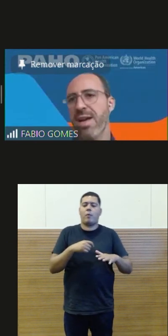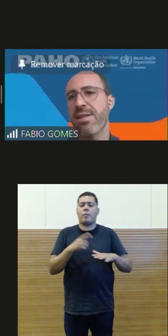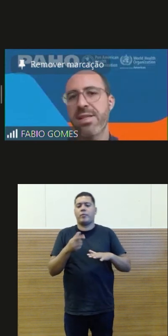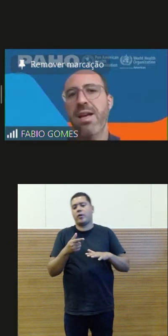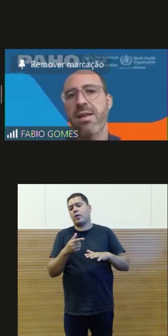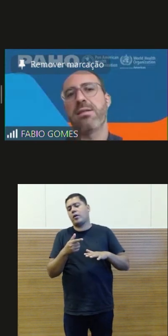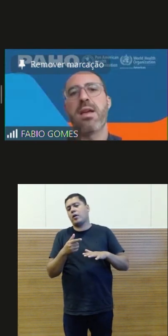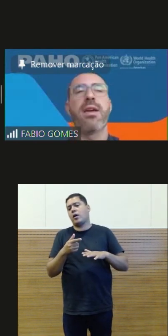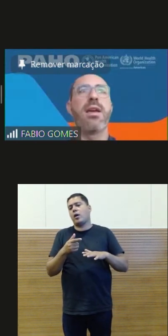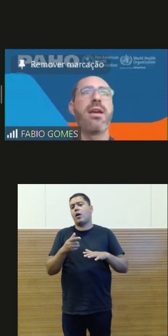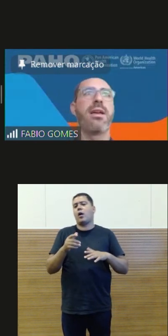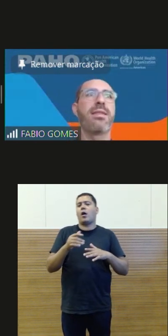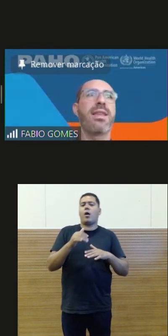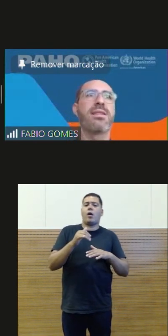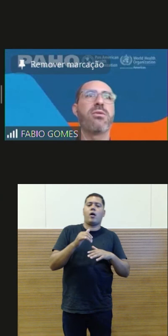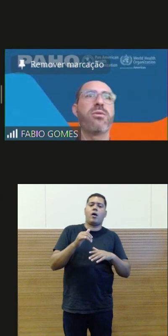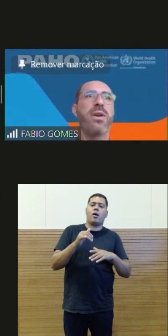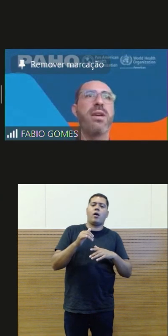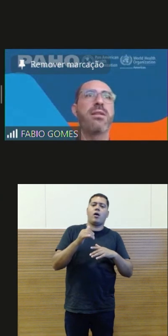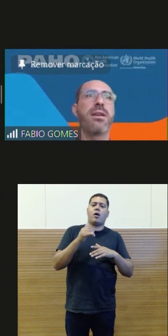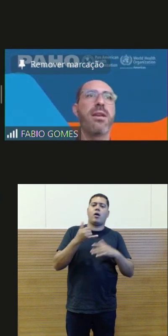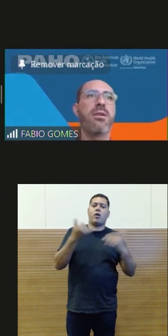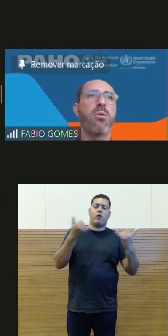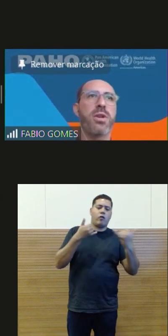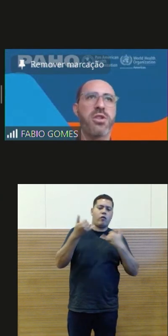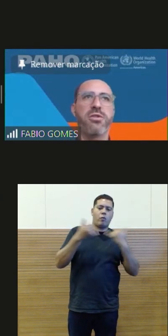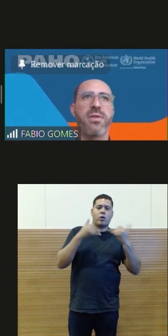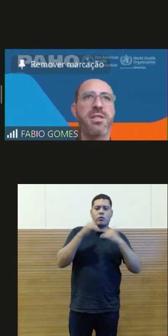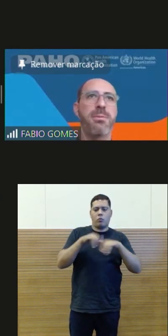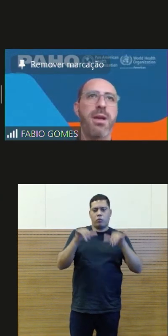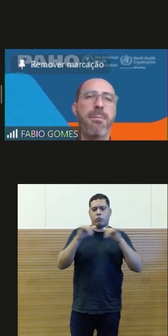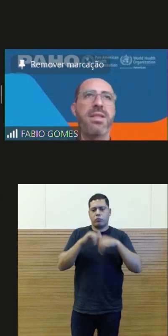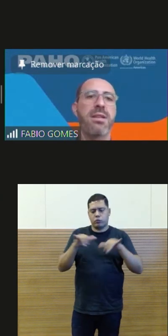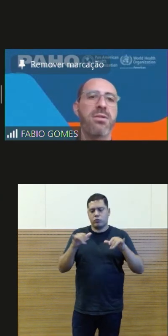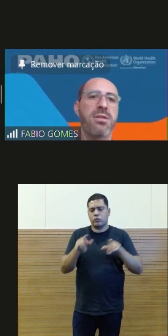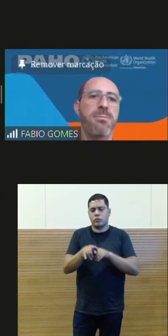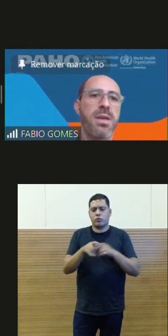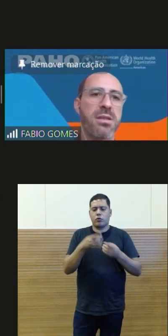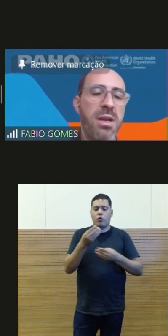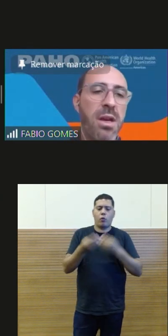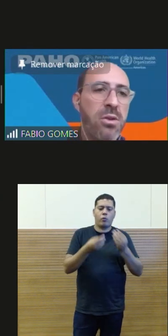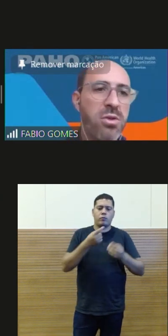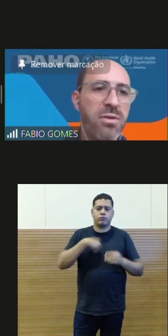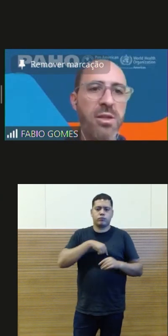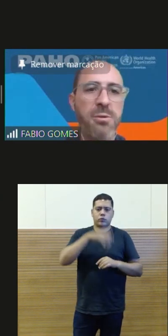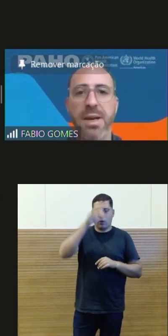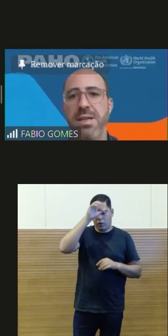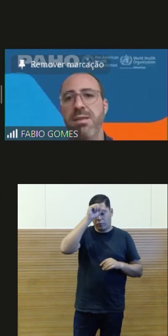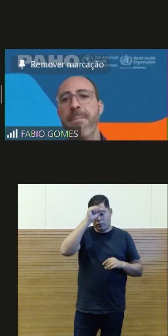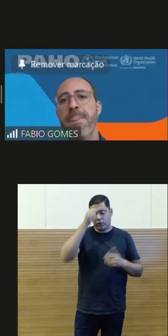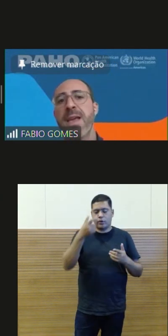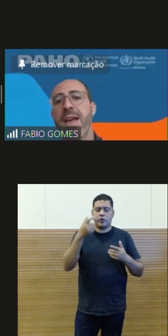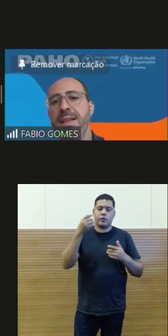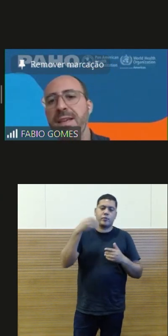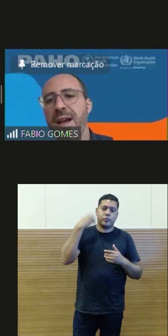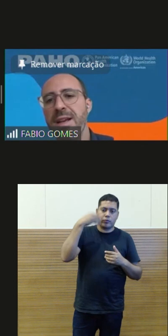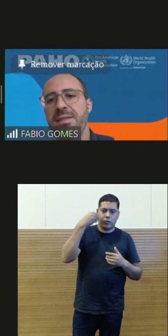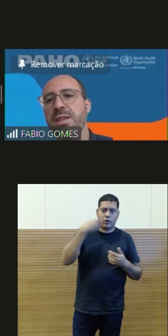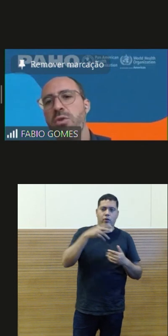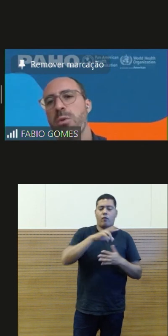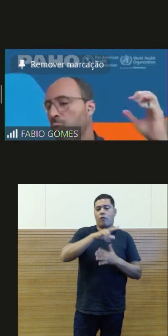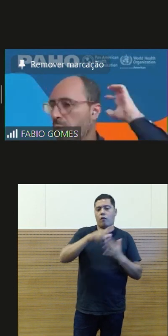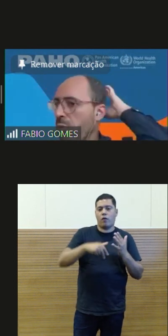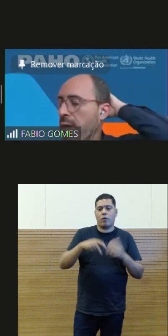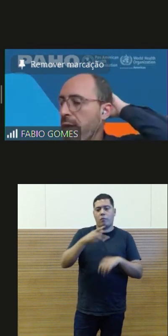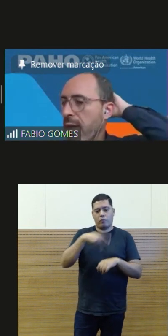regulate publicity better than the way it's been done, and how we're going to learn from our experiences